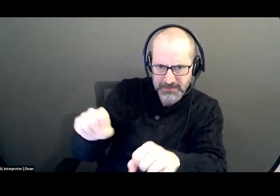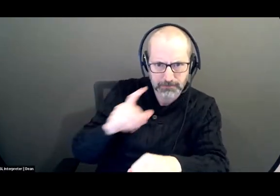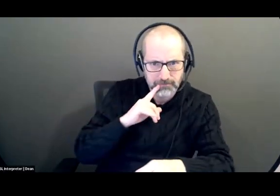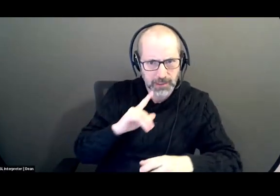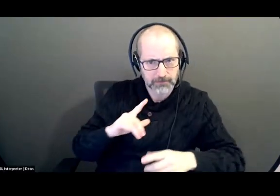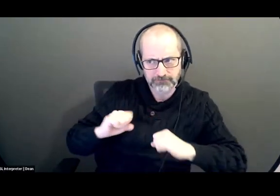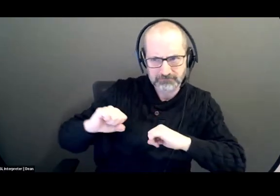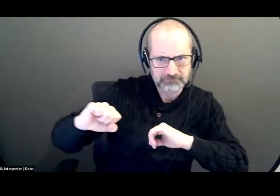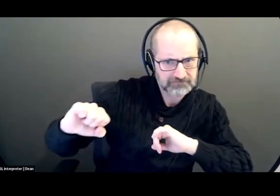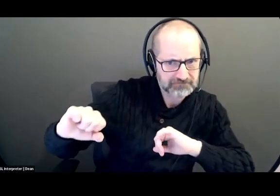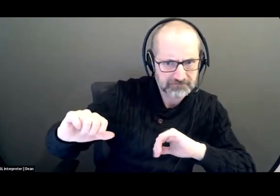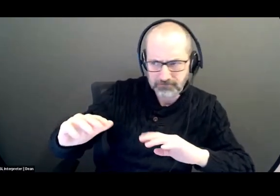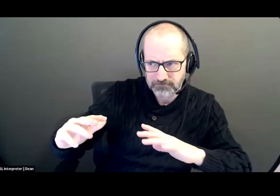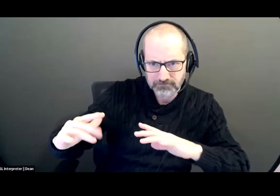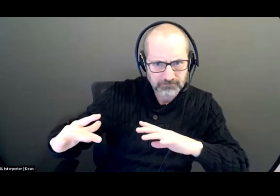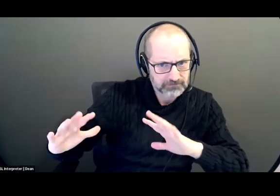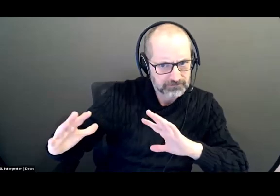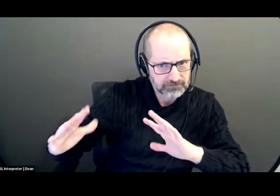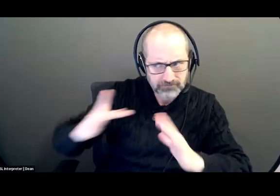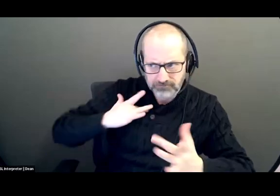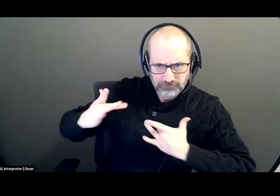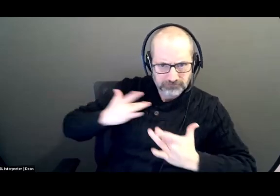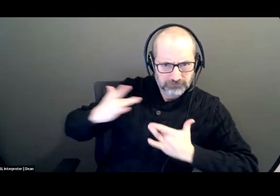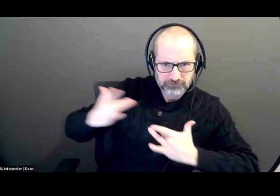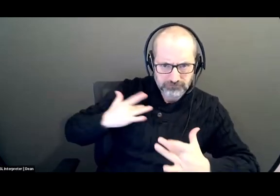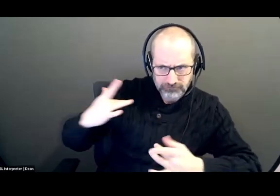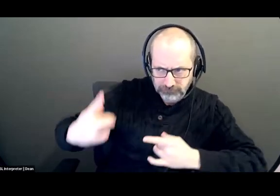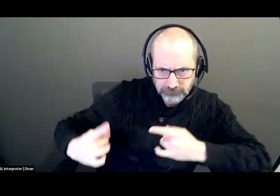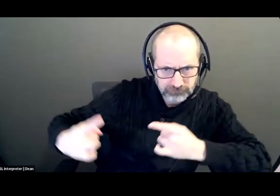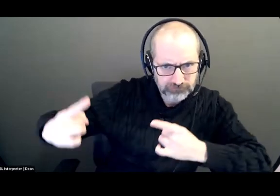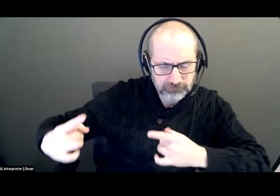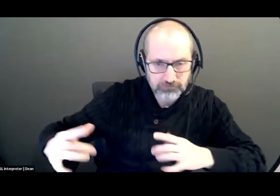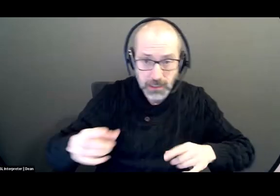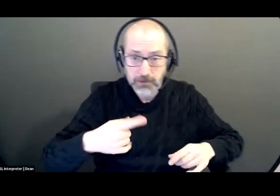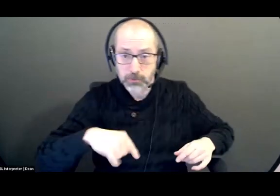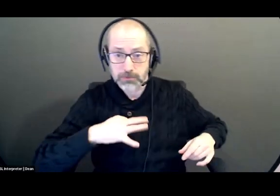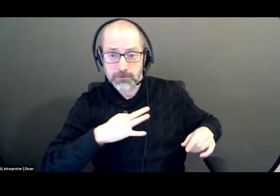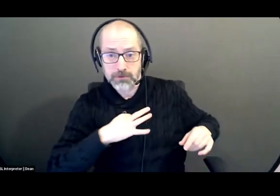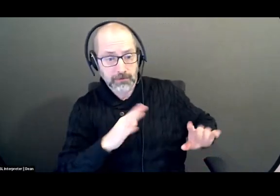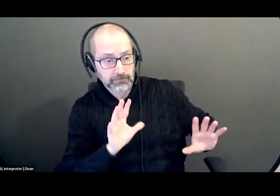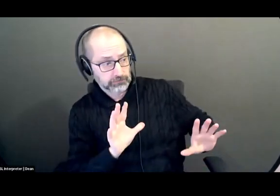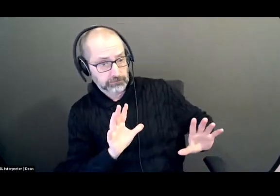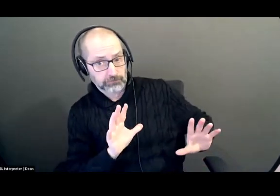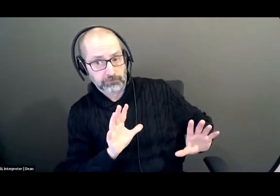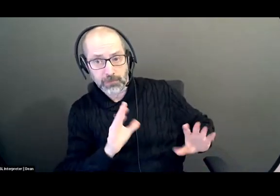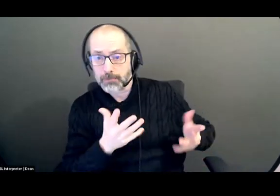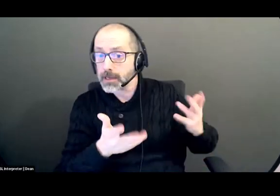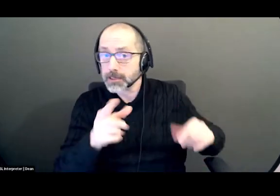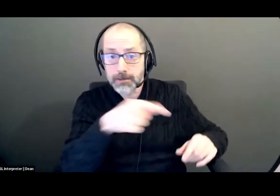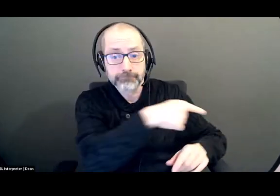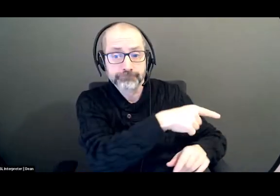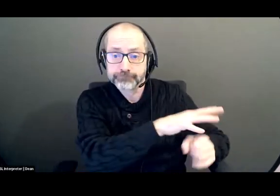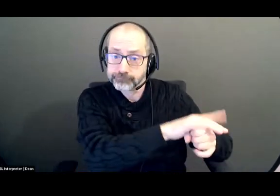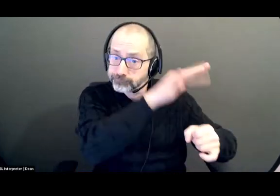work that is always in the gray, never in black and white, it's hard. And so